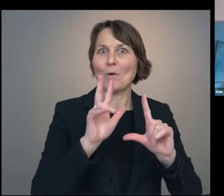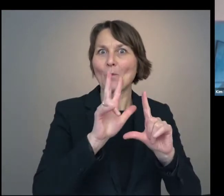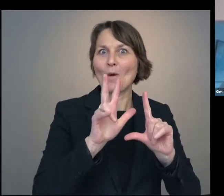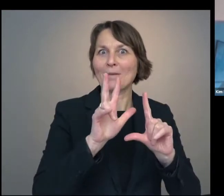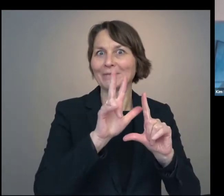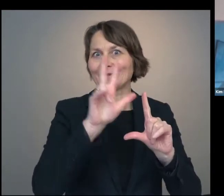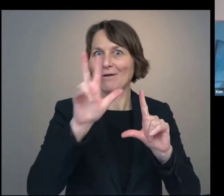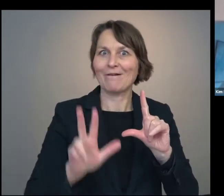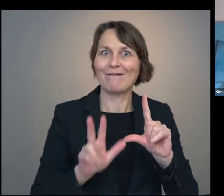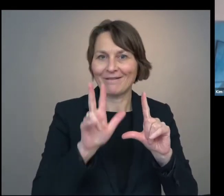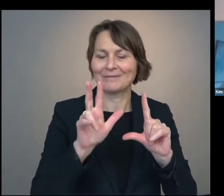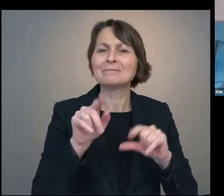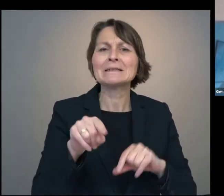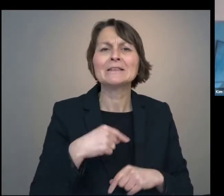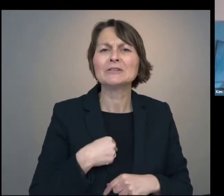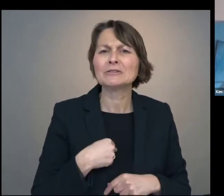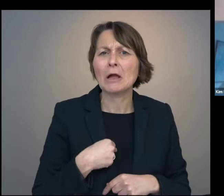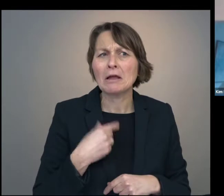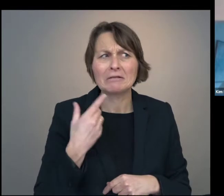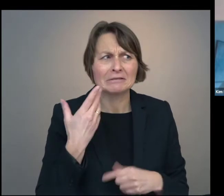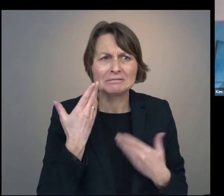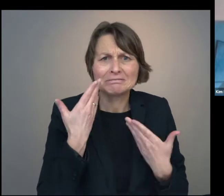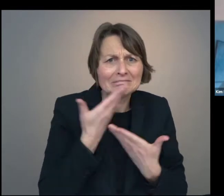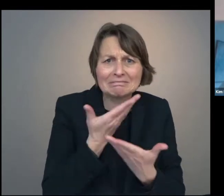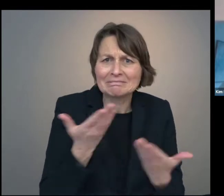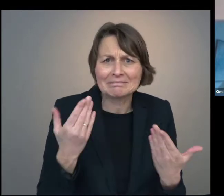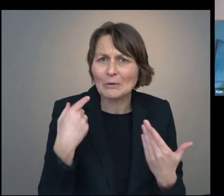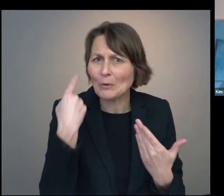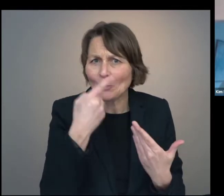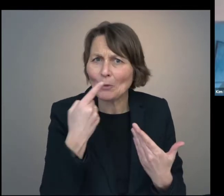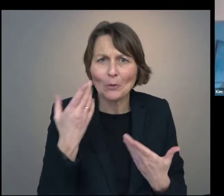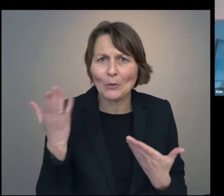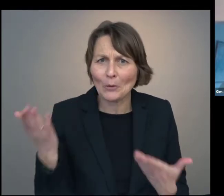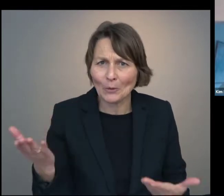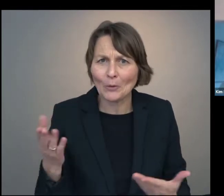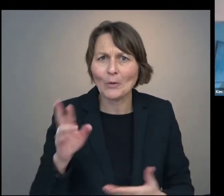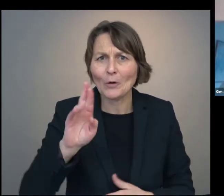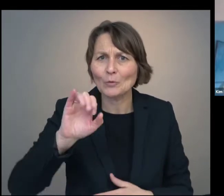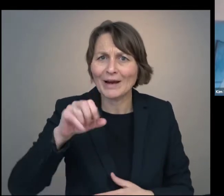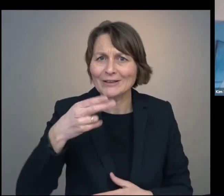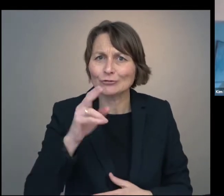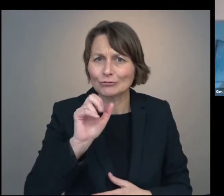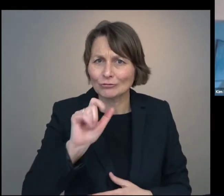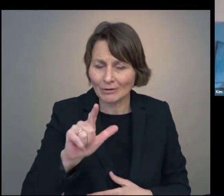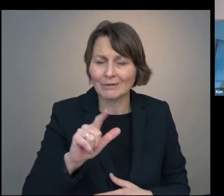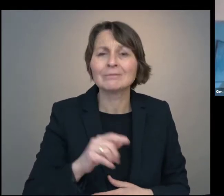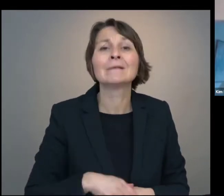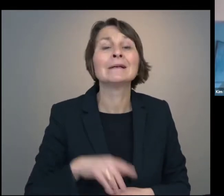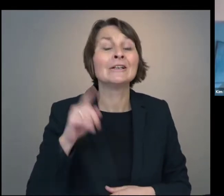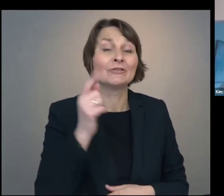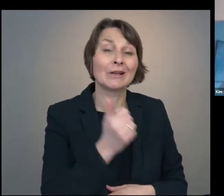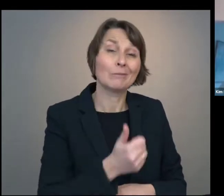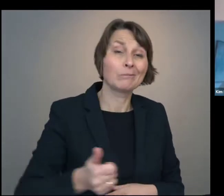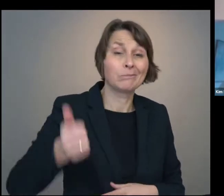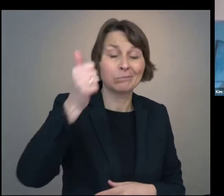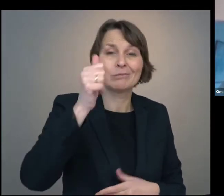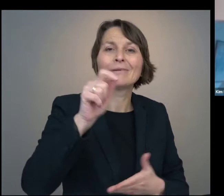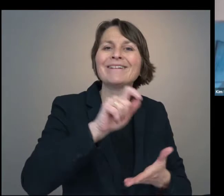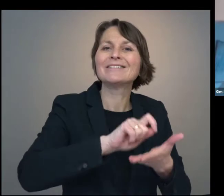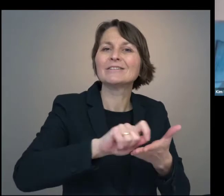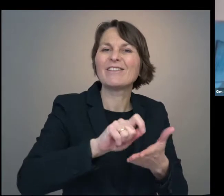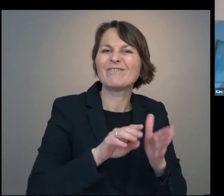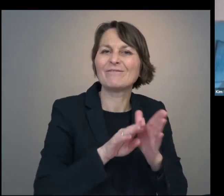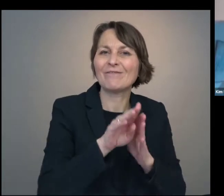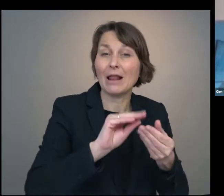those who might not know you, I would like to do just a brief introduction. So Rachel is a senior developer at Sigma